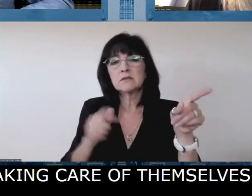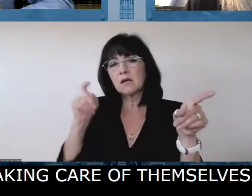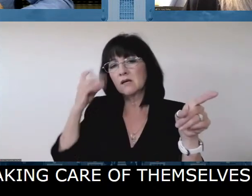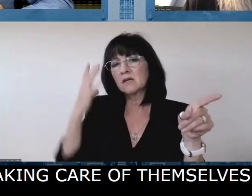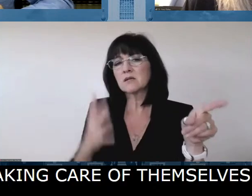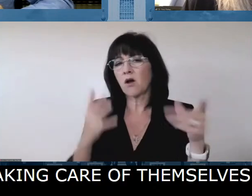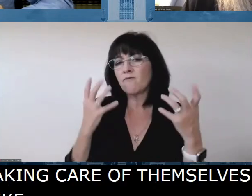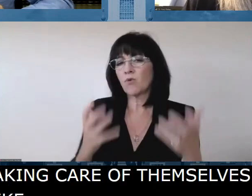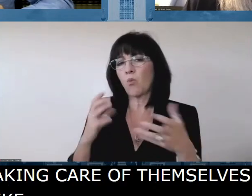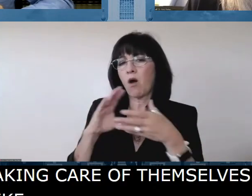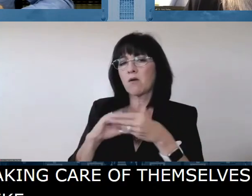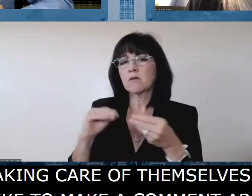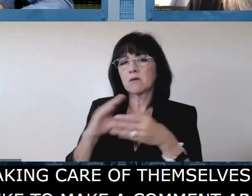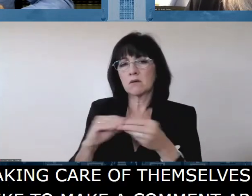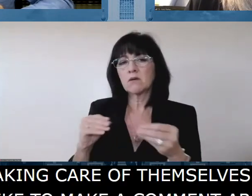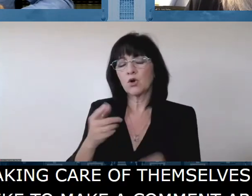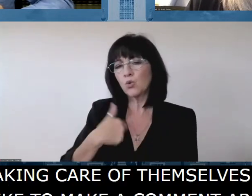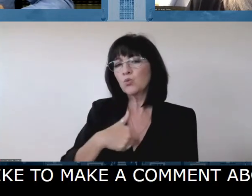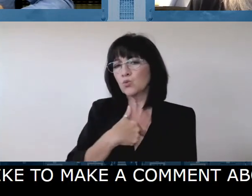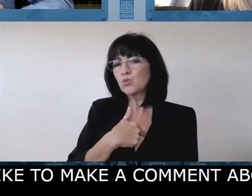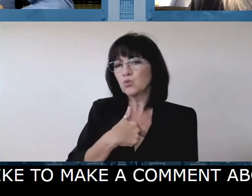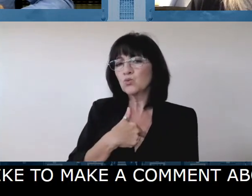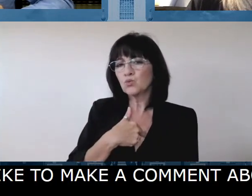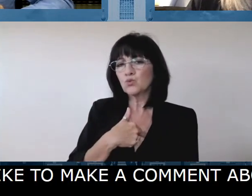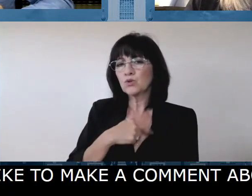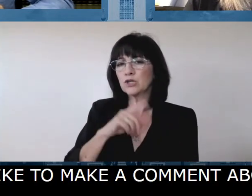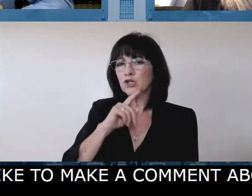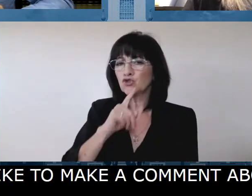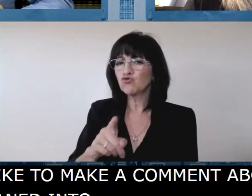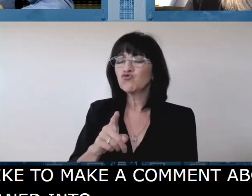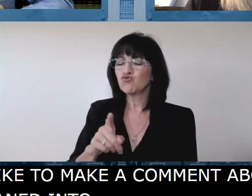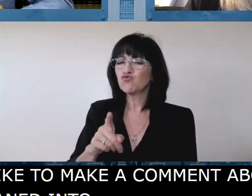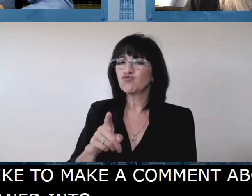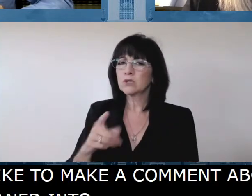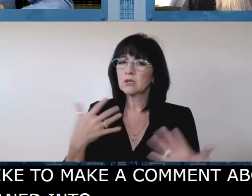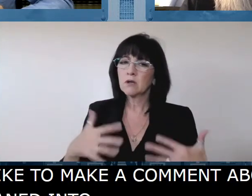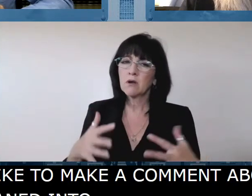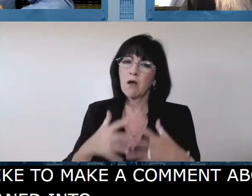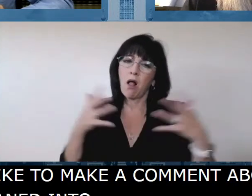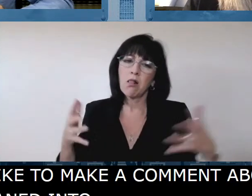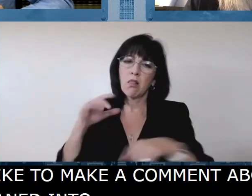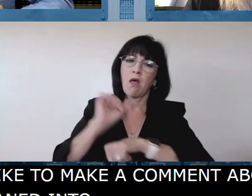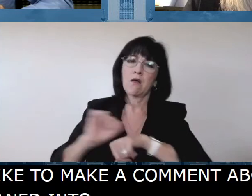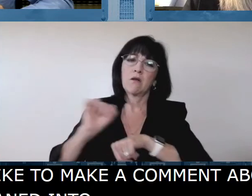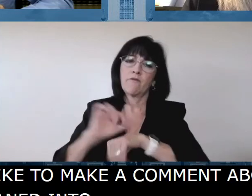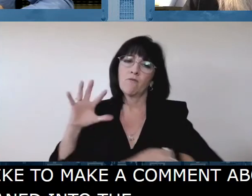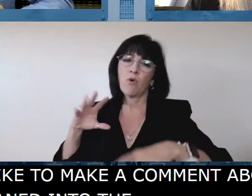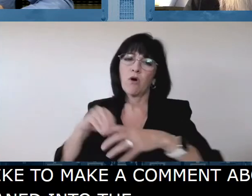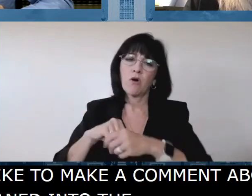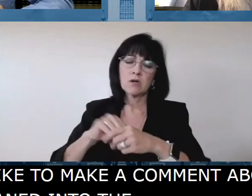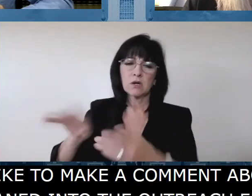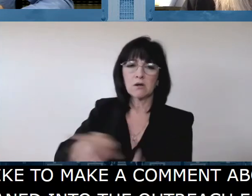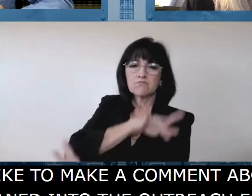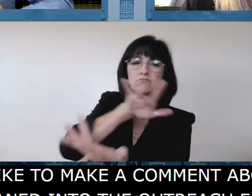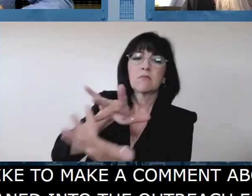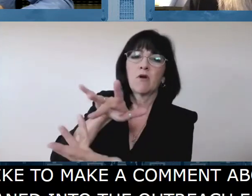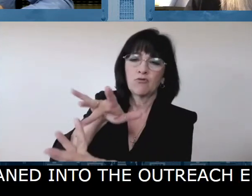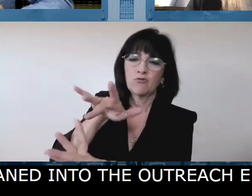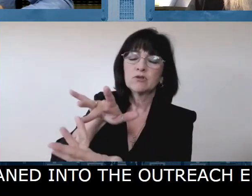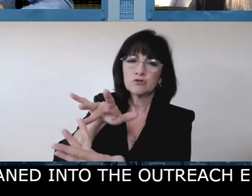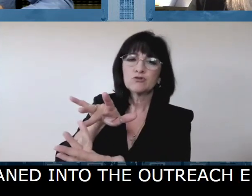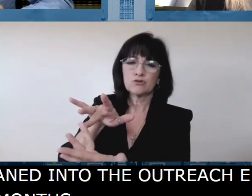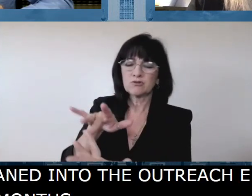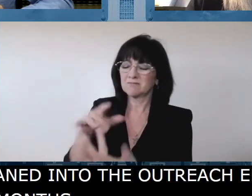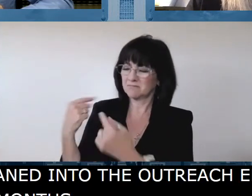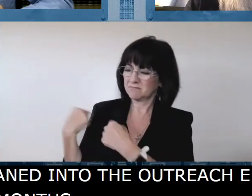that because we have really leaned into the outreach effort, both in terms of testing, months ago and vaccination. If you